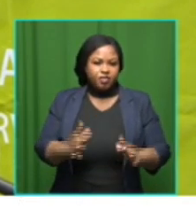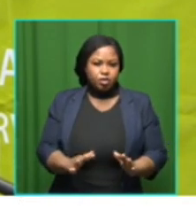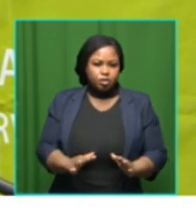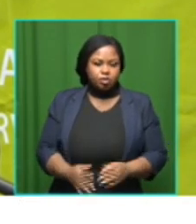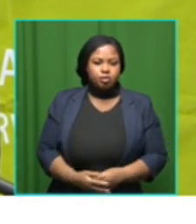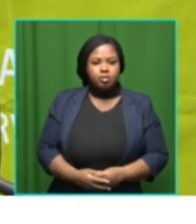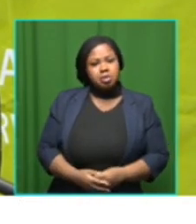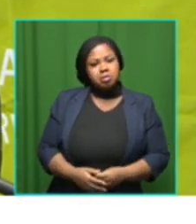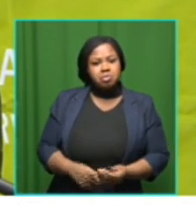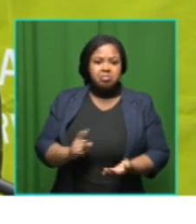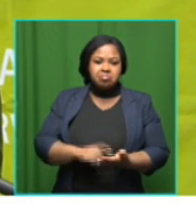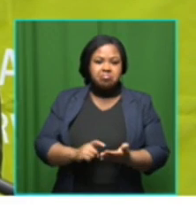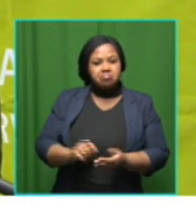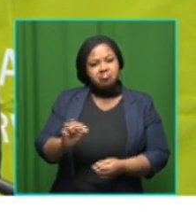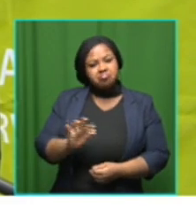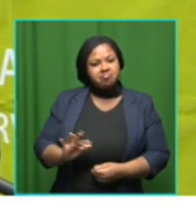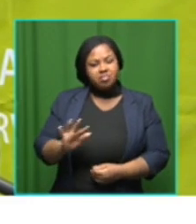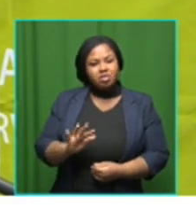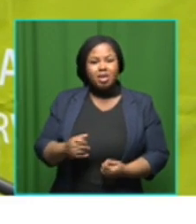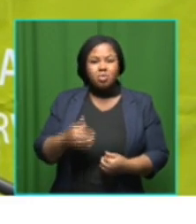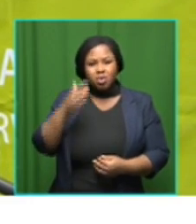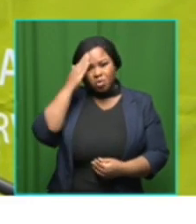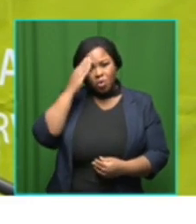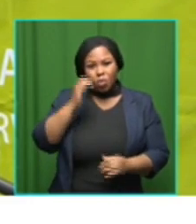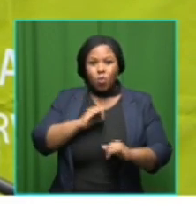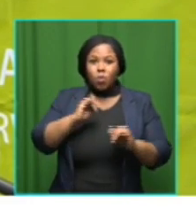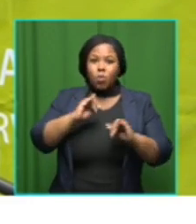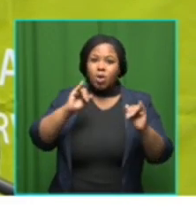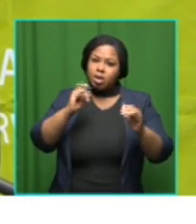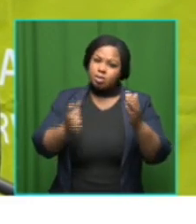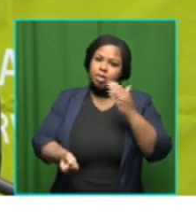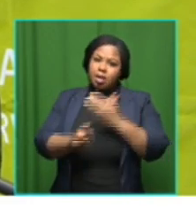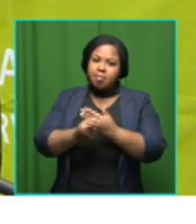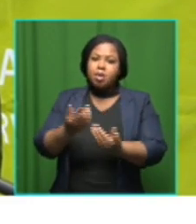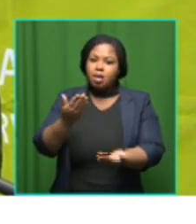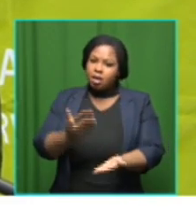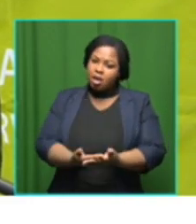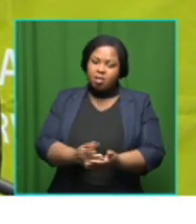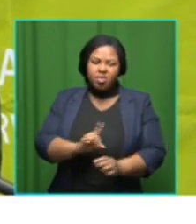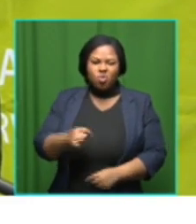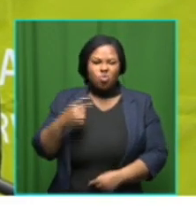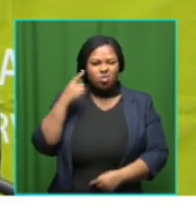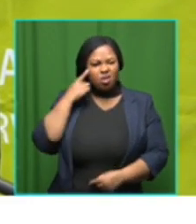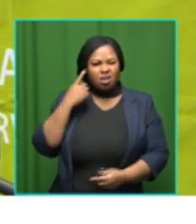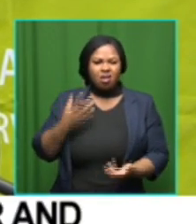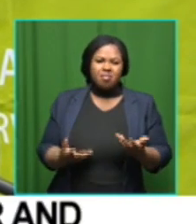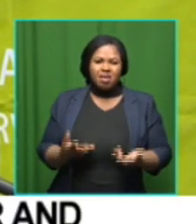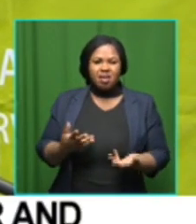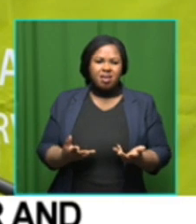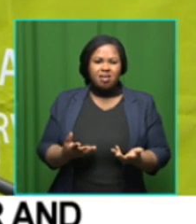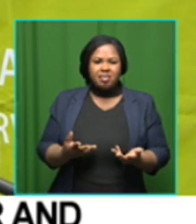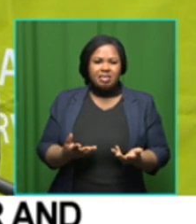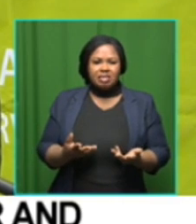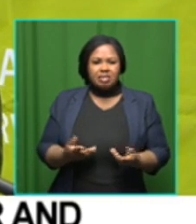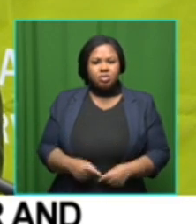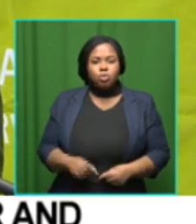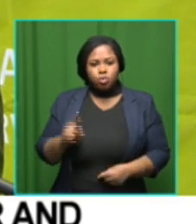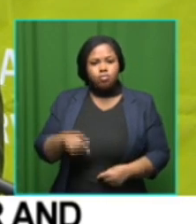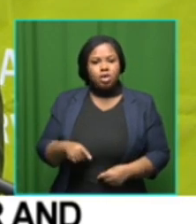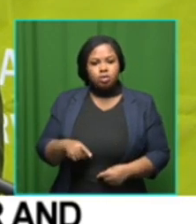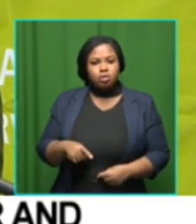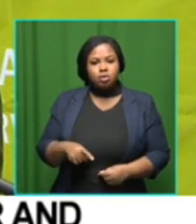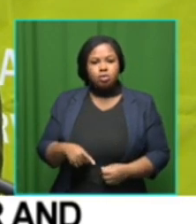almost calculating and planning for the worst case scenario, and I don't think there would be any point beyond that unless we talk about